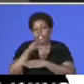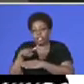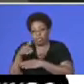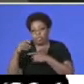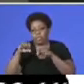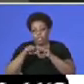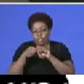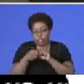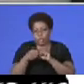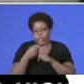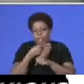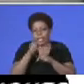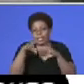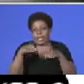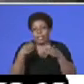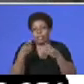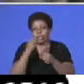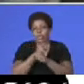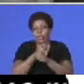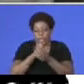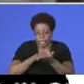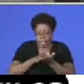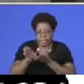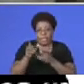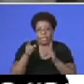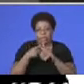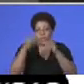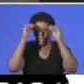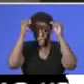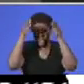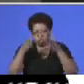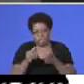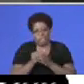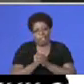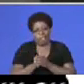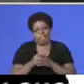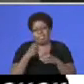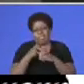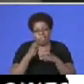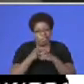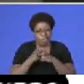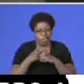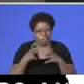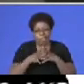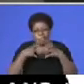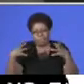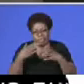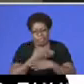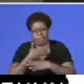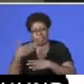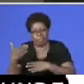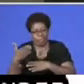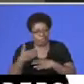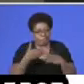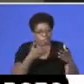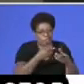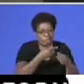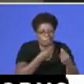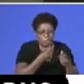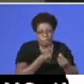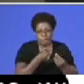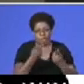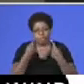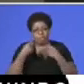they can actually do the work and send it to the teachers. It's just so complicated, so much things left to write that you have